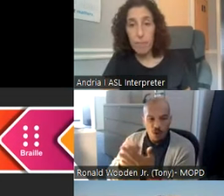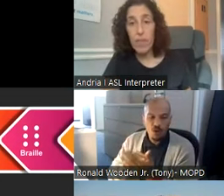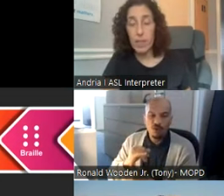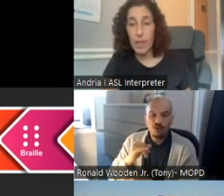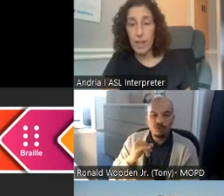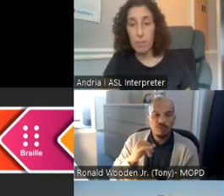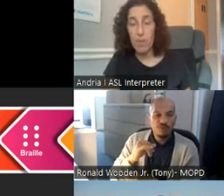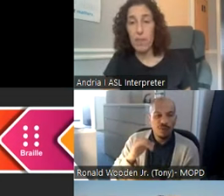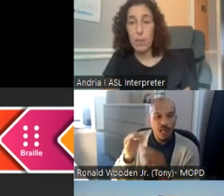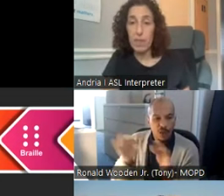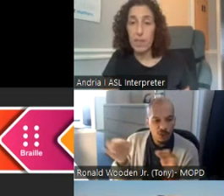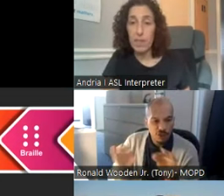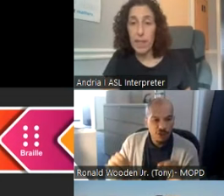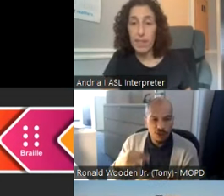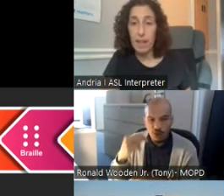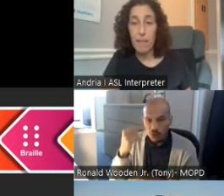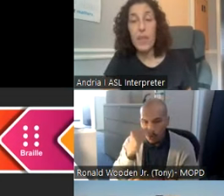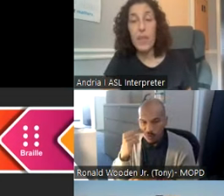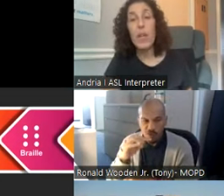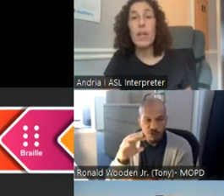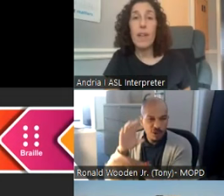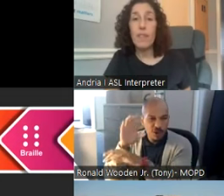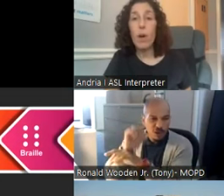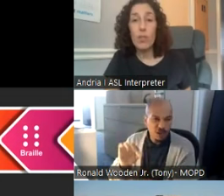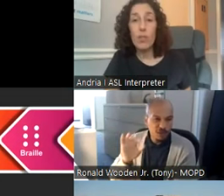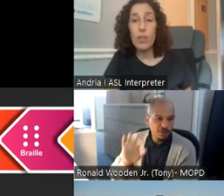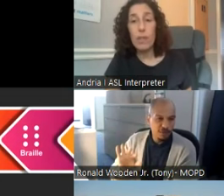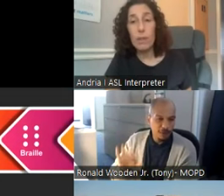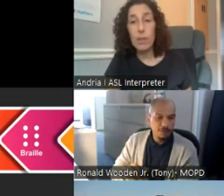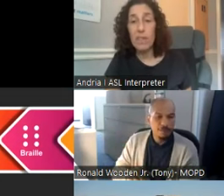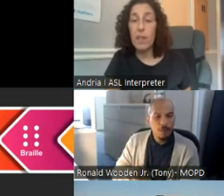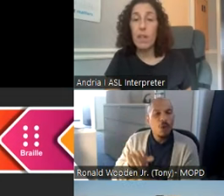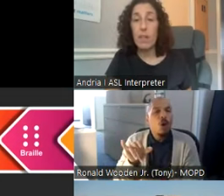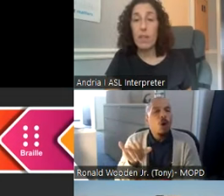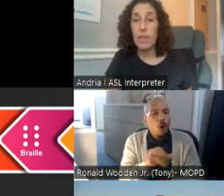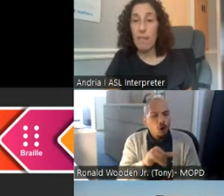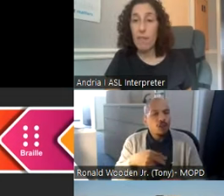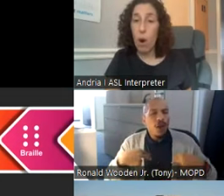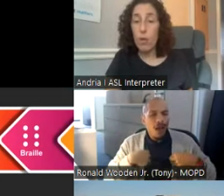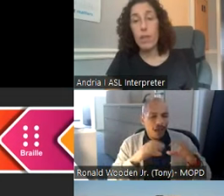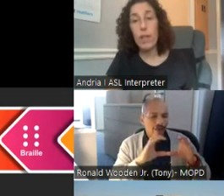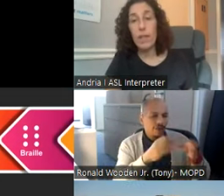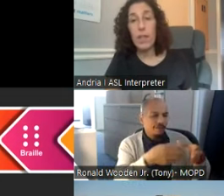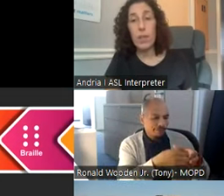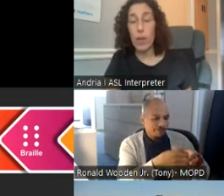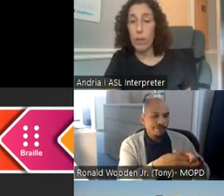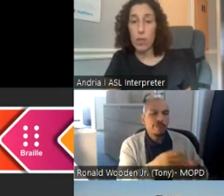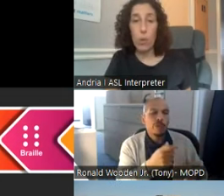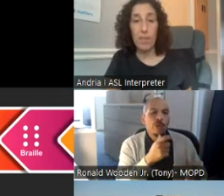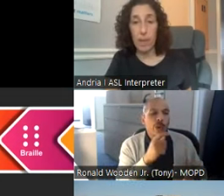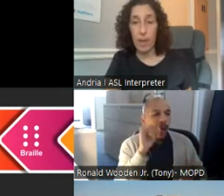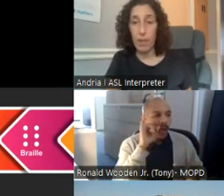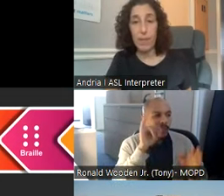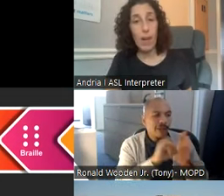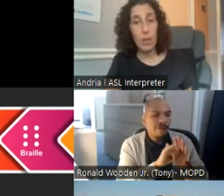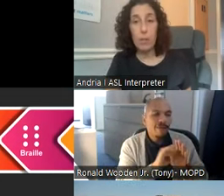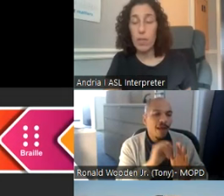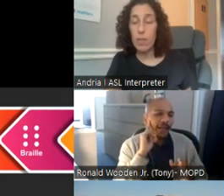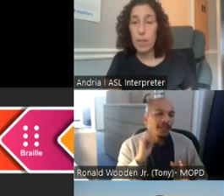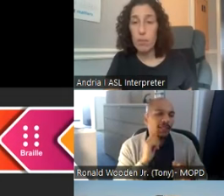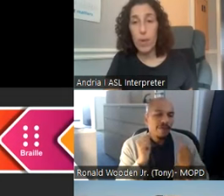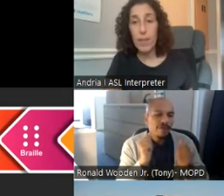society, and that that's a person that uses ASL. Deaf culture includes deaf art and theater and jokes. And we have an